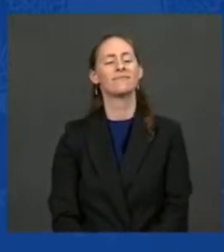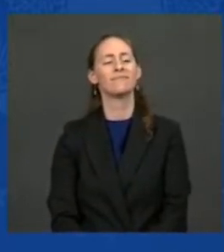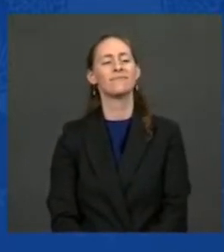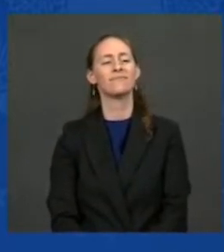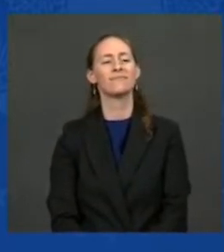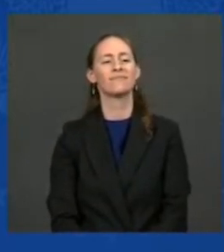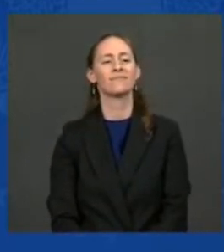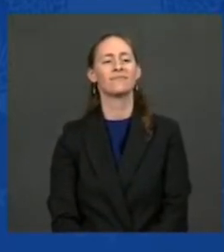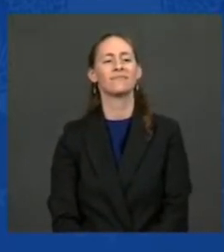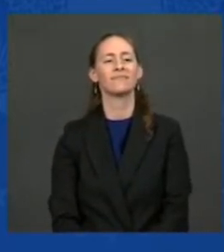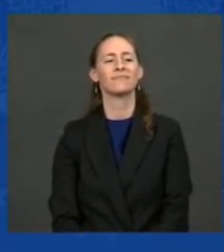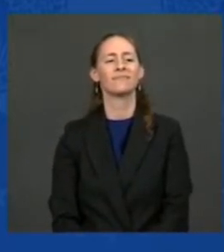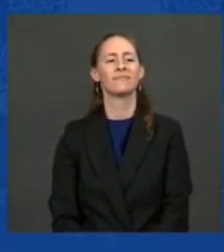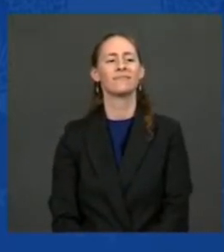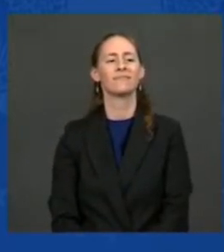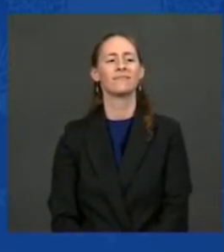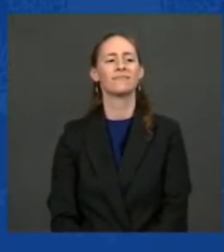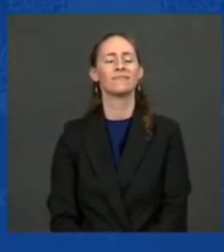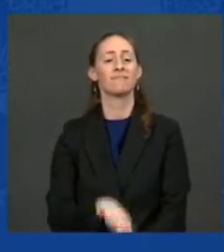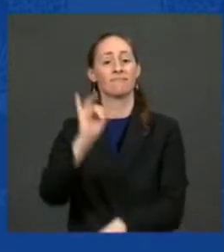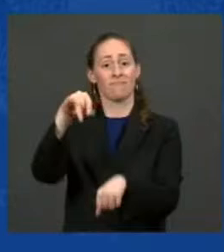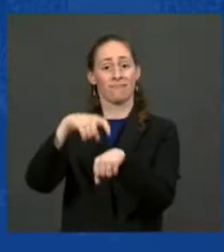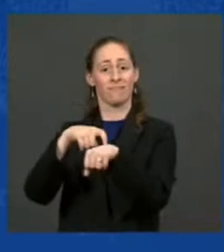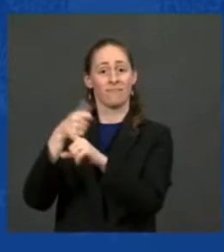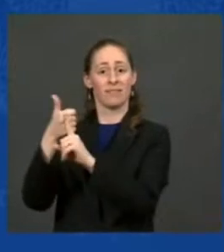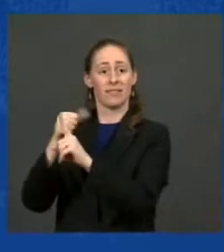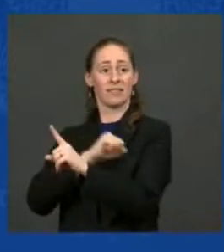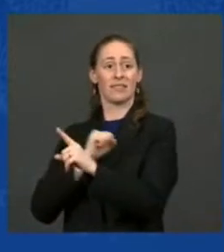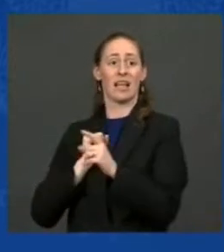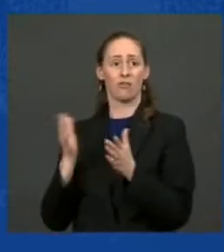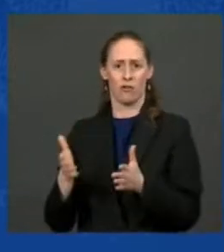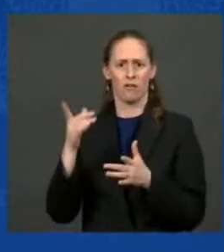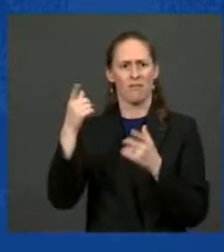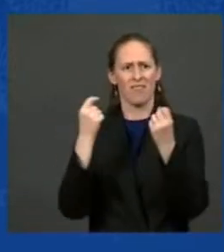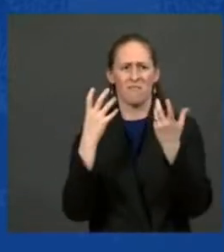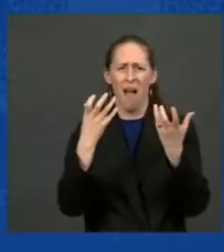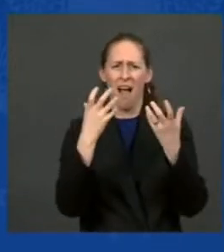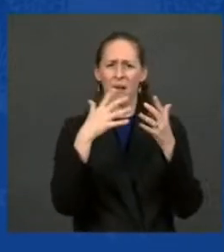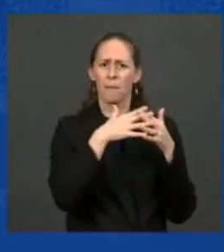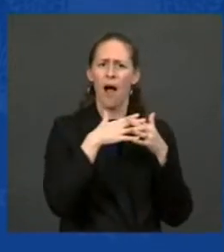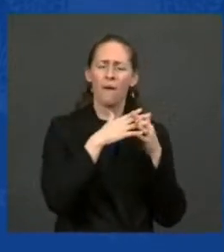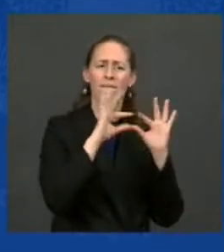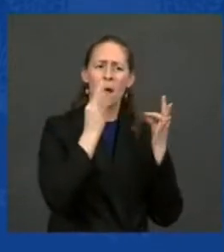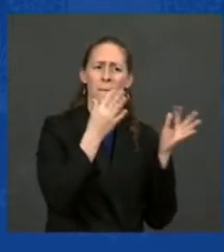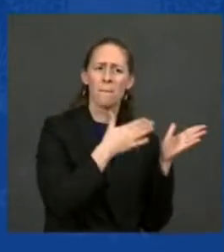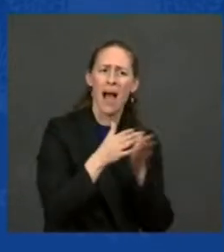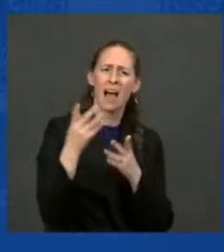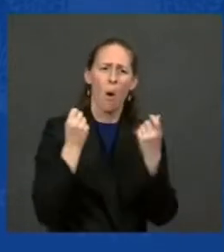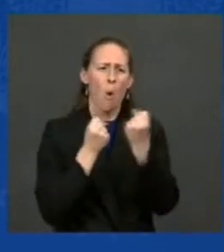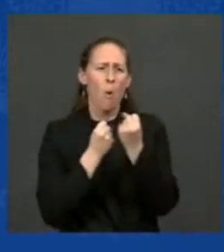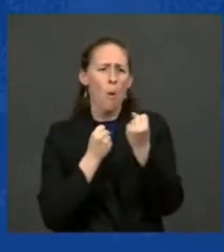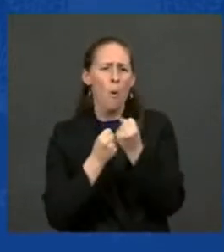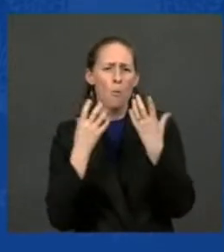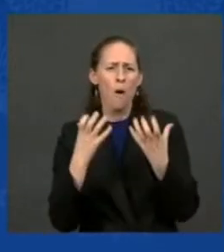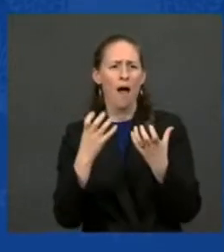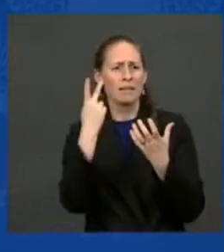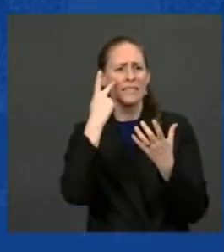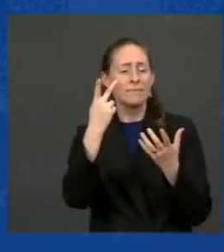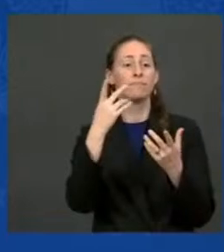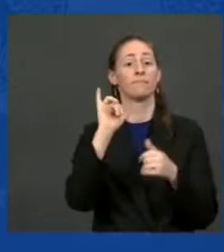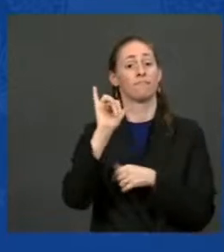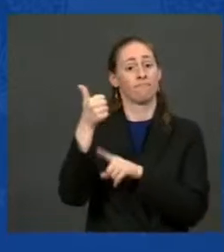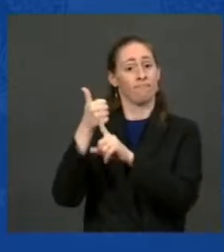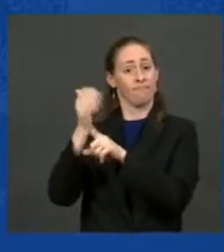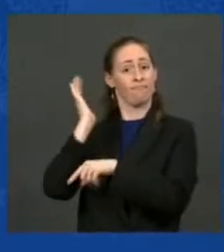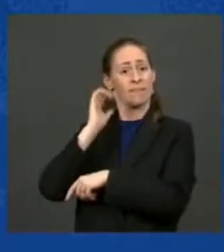Chris, whether you were fighting for American families or serving as the Senate